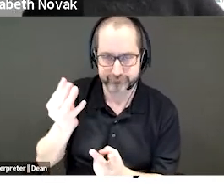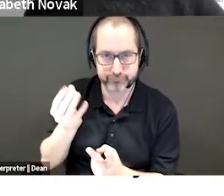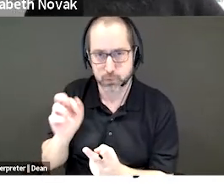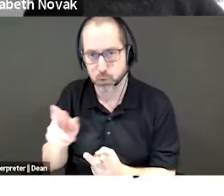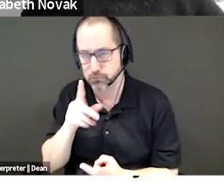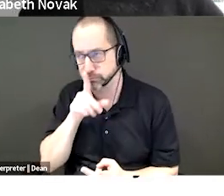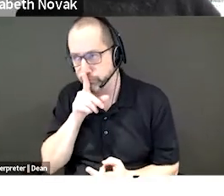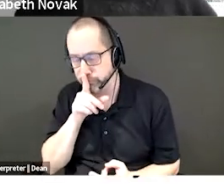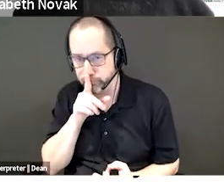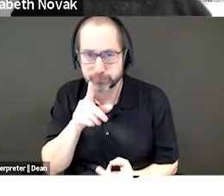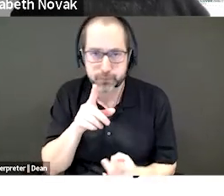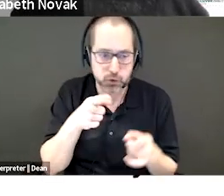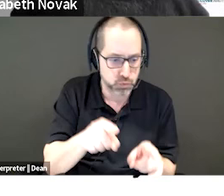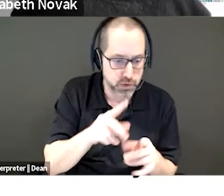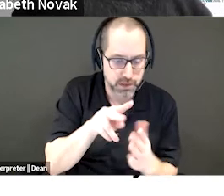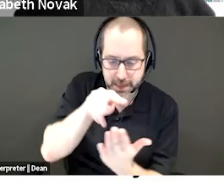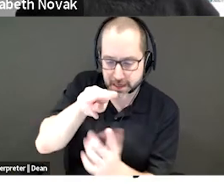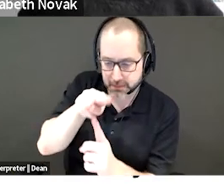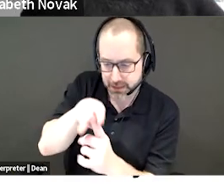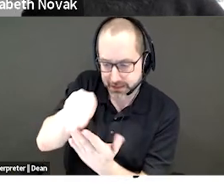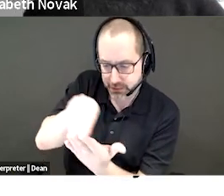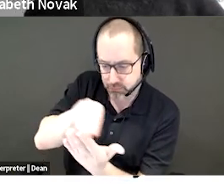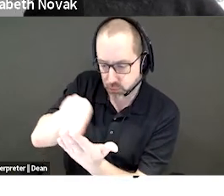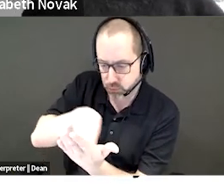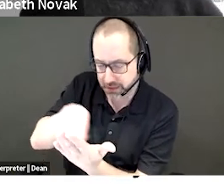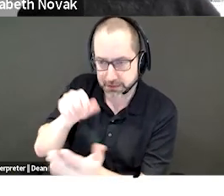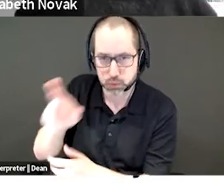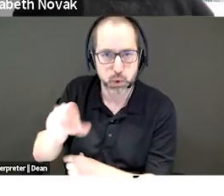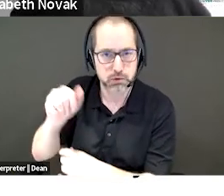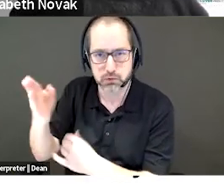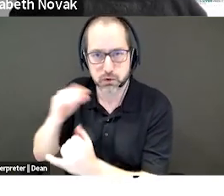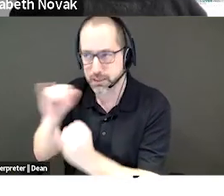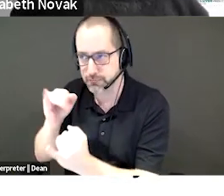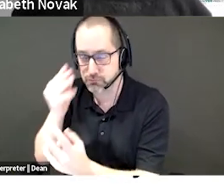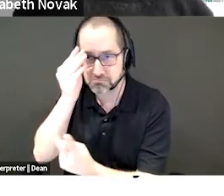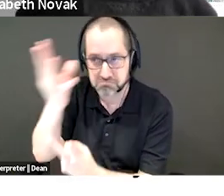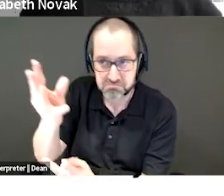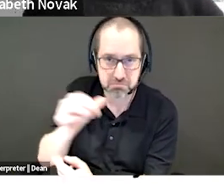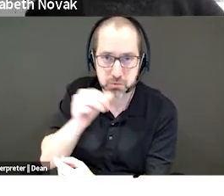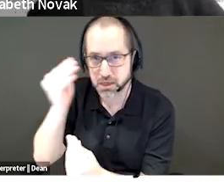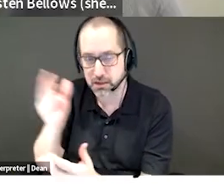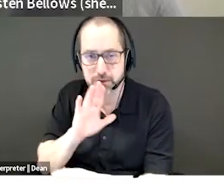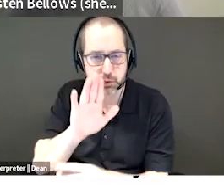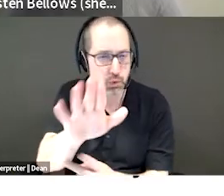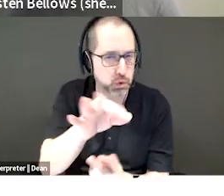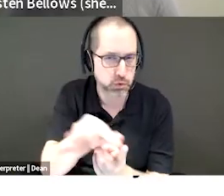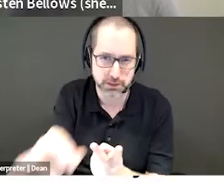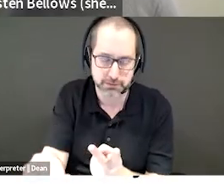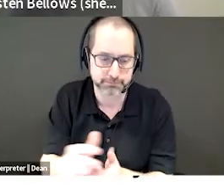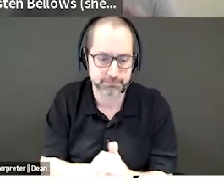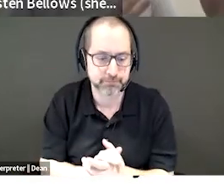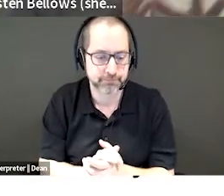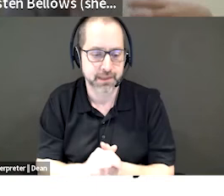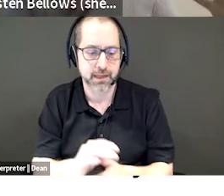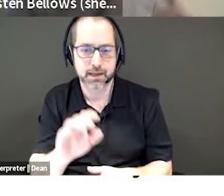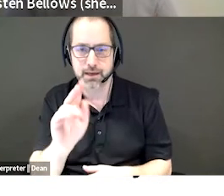process, during the job interview, or once you've achieved the position. Yes. Yeah, and even when we were,